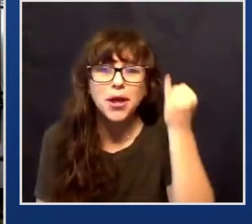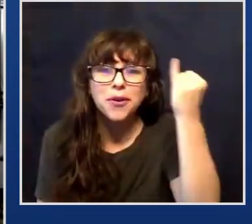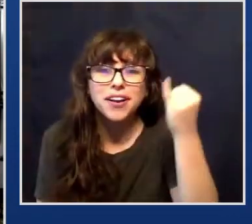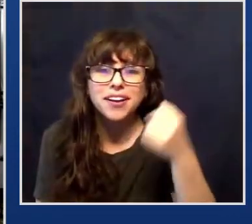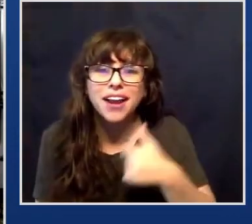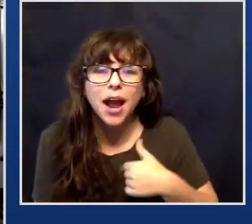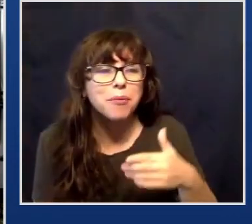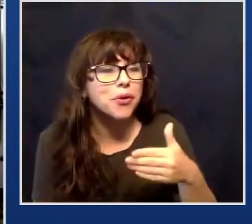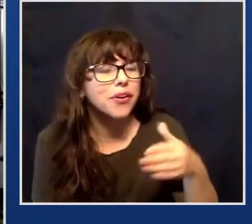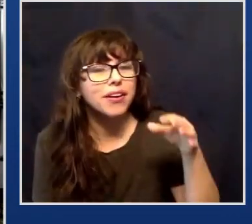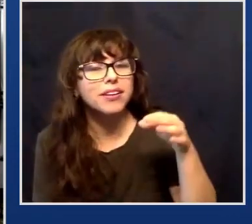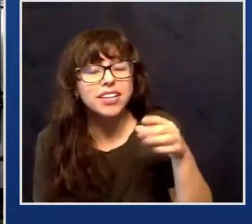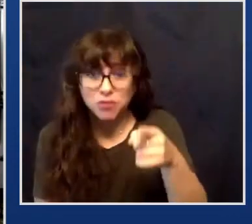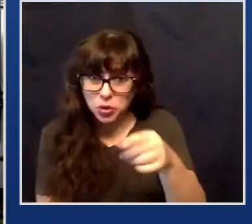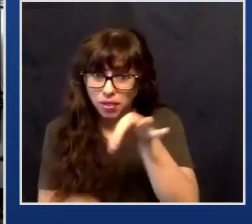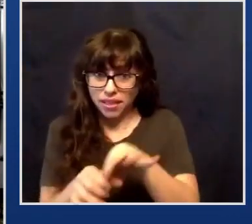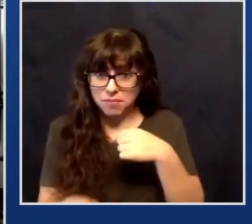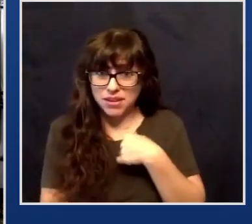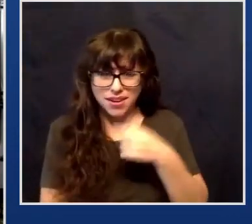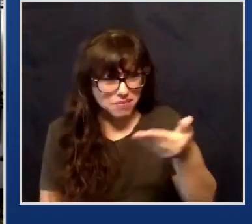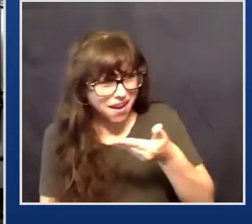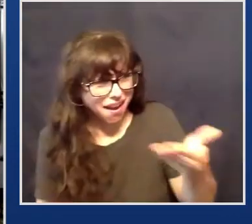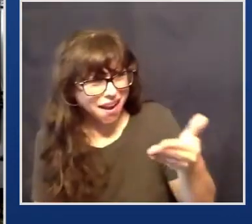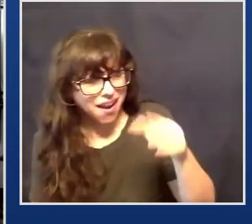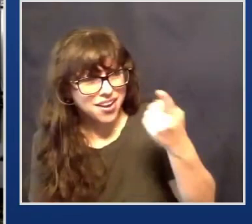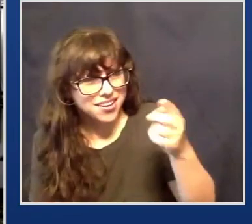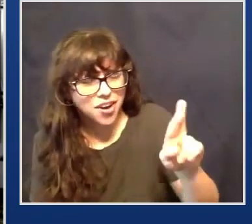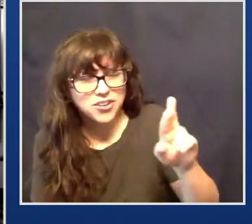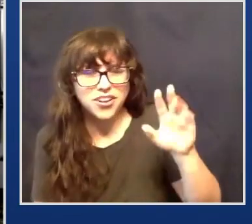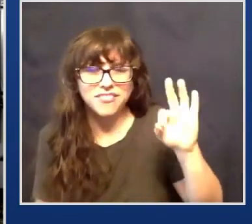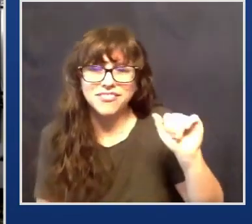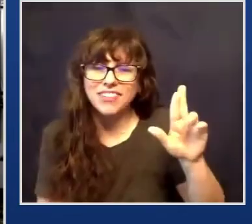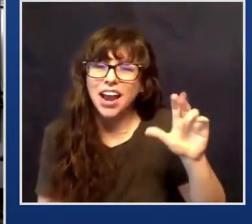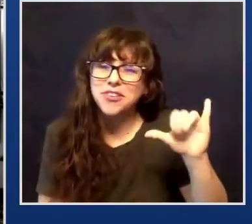Fauci. And we're going to fire Donald Trump.